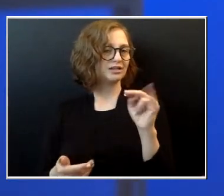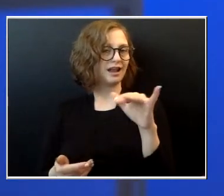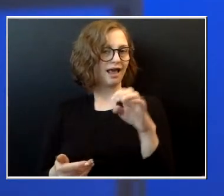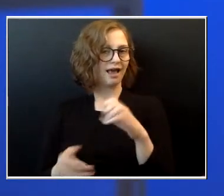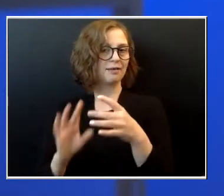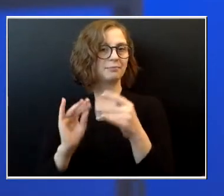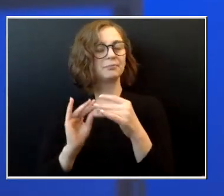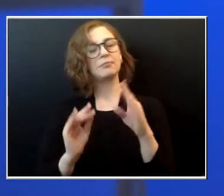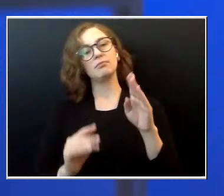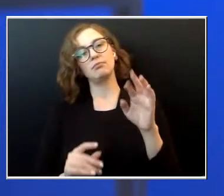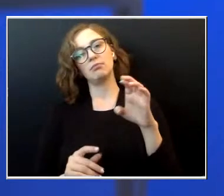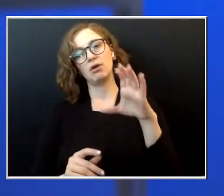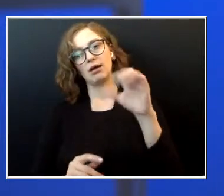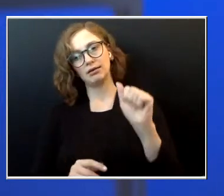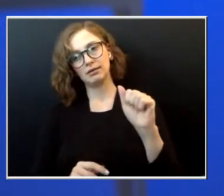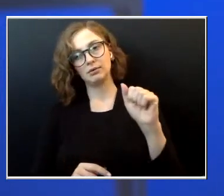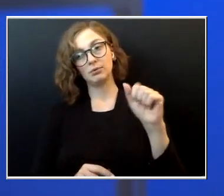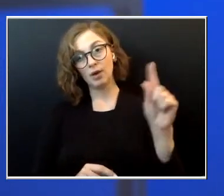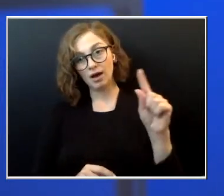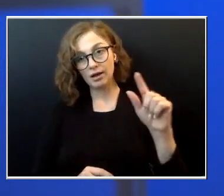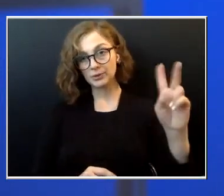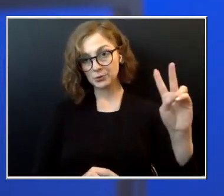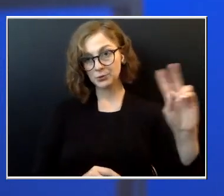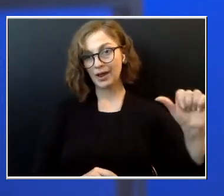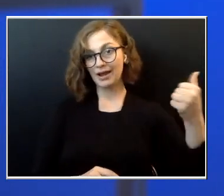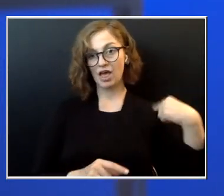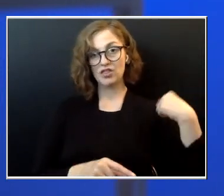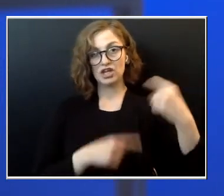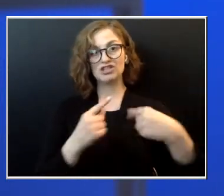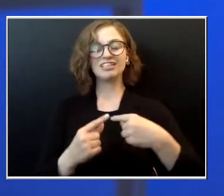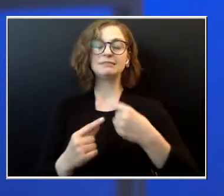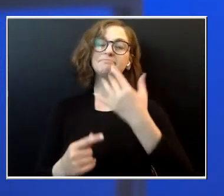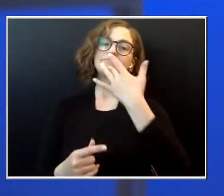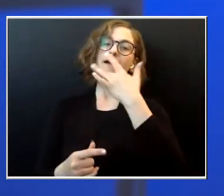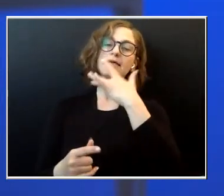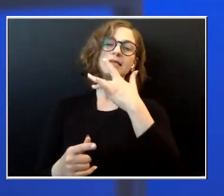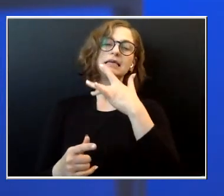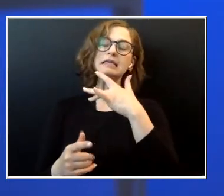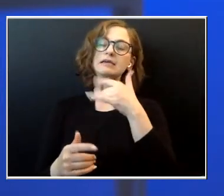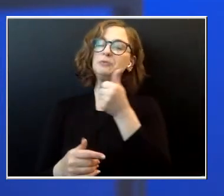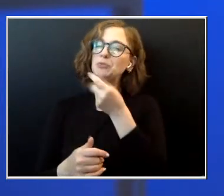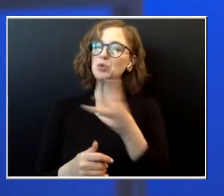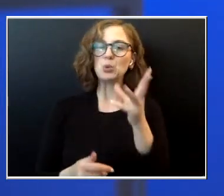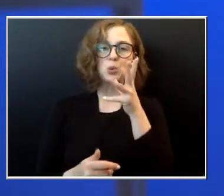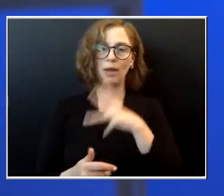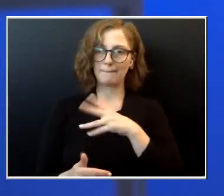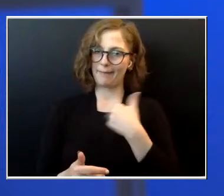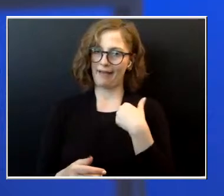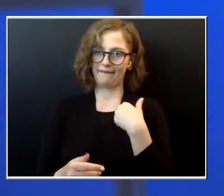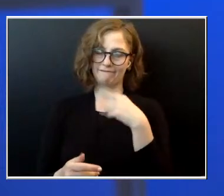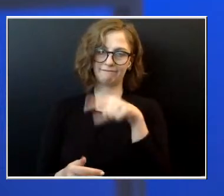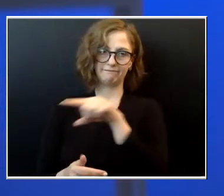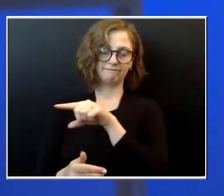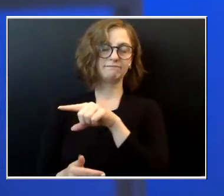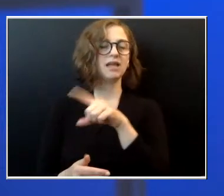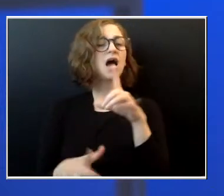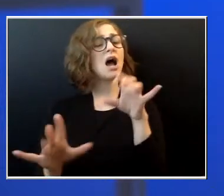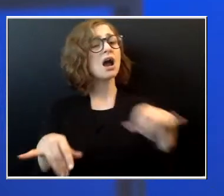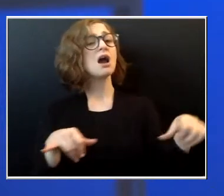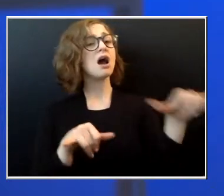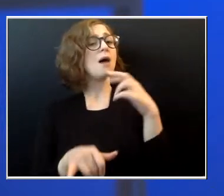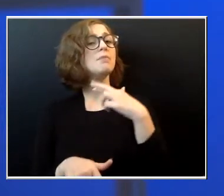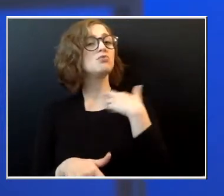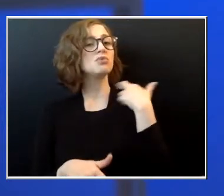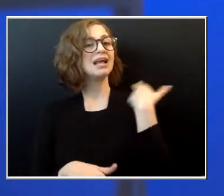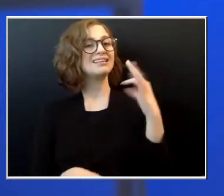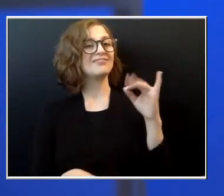as well. But fortunately, very few women have those. Fairly common risk factors are having very